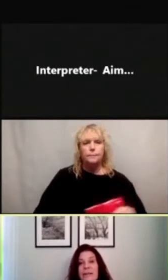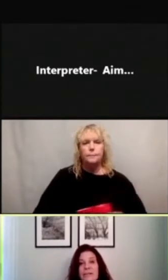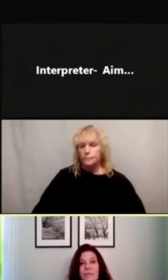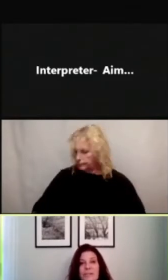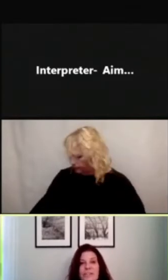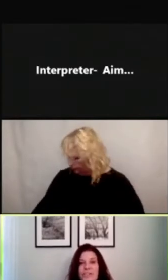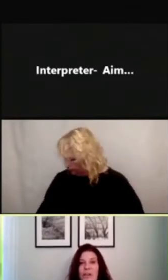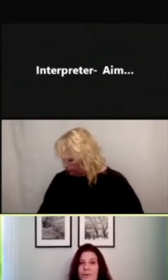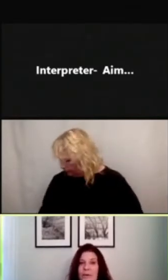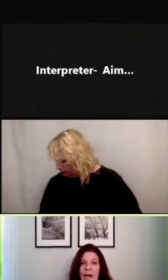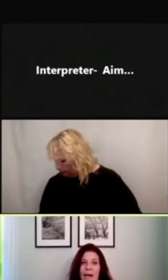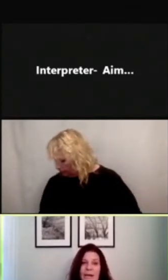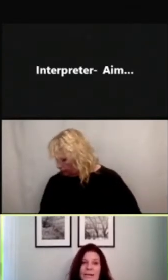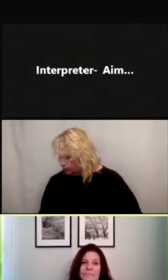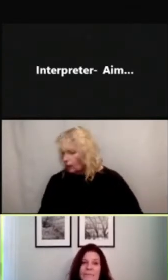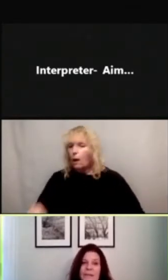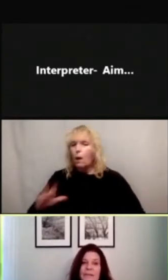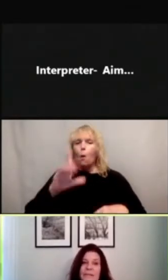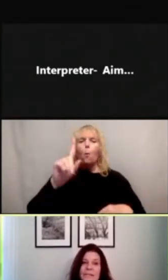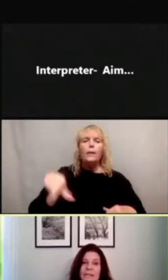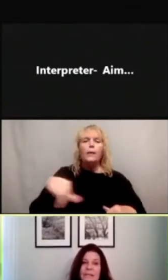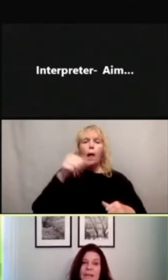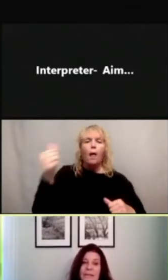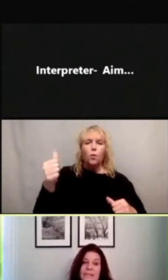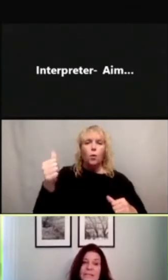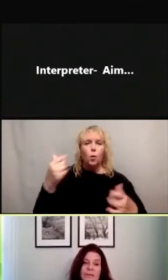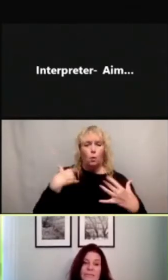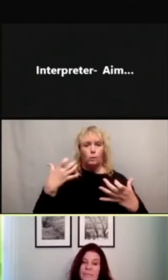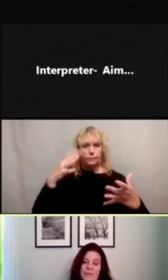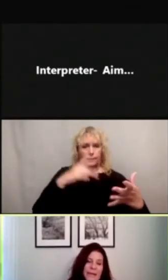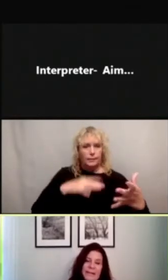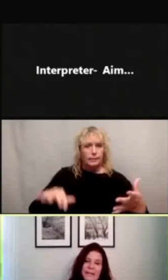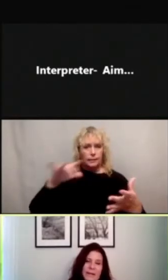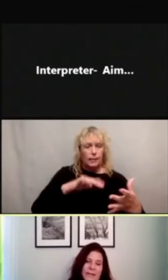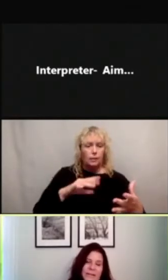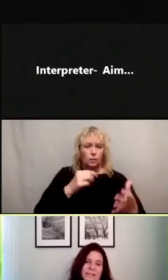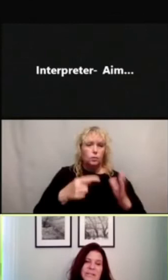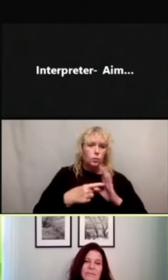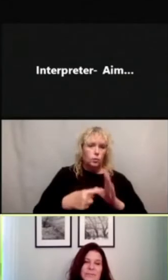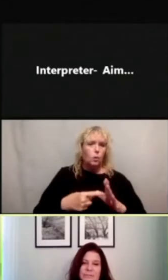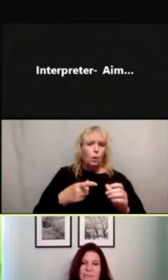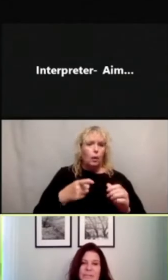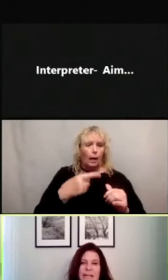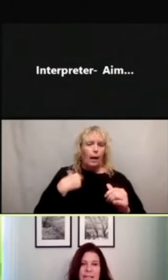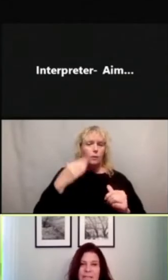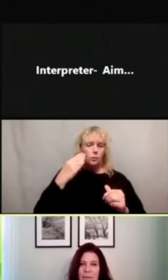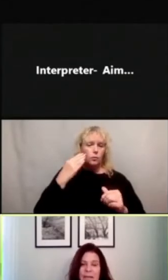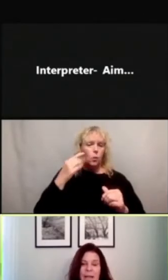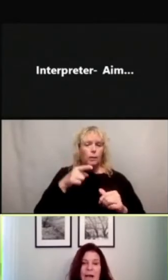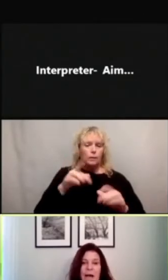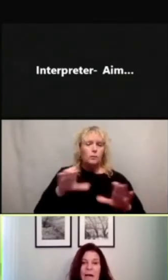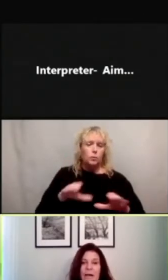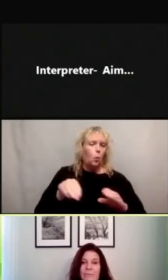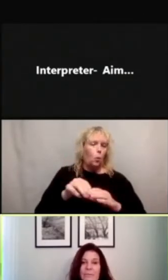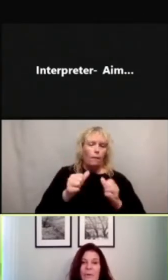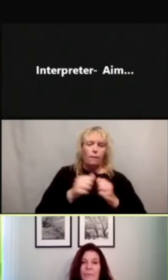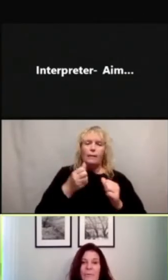Another study I just wanted to show is, and this has been replicated, I know, in several different studies,